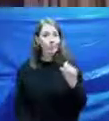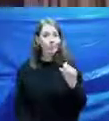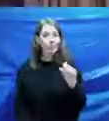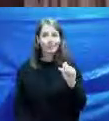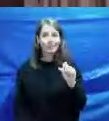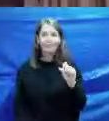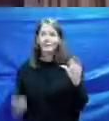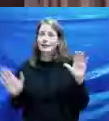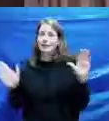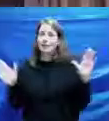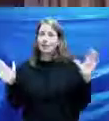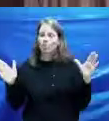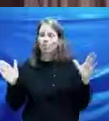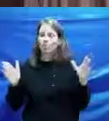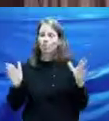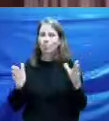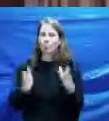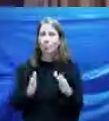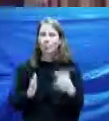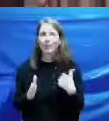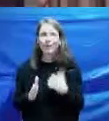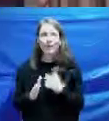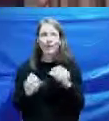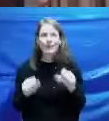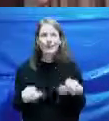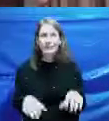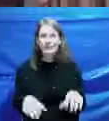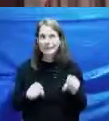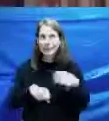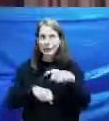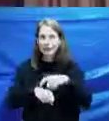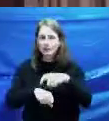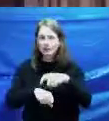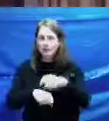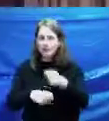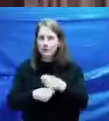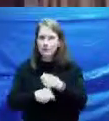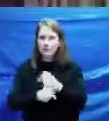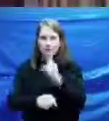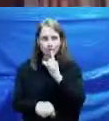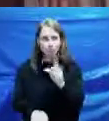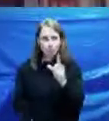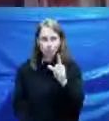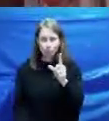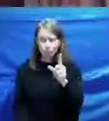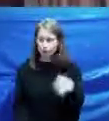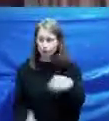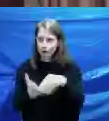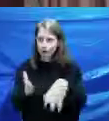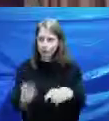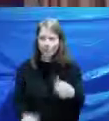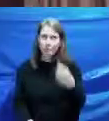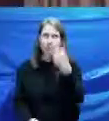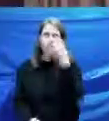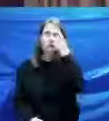with students, with teachers. We can get deeper. We could never have done that before, to think about understanding math concepts, think about applying